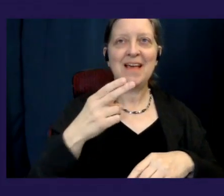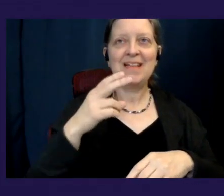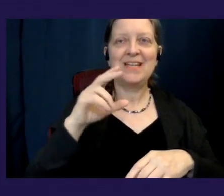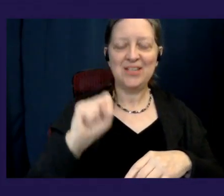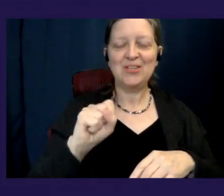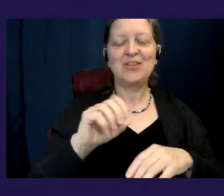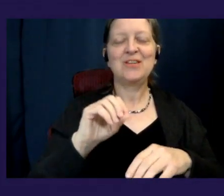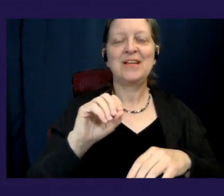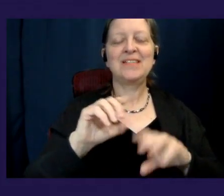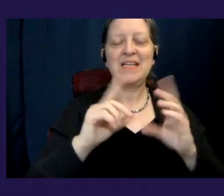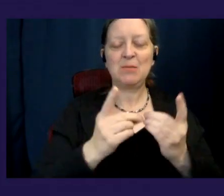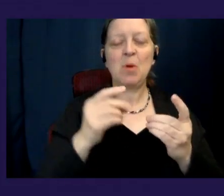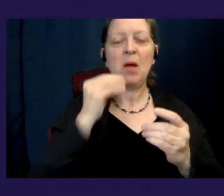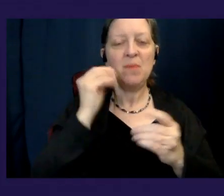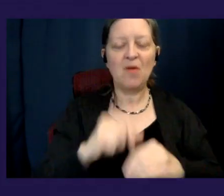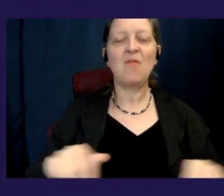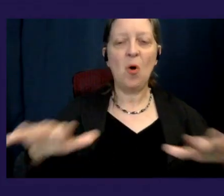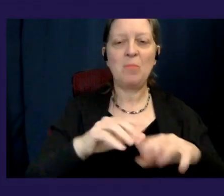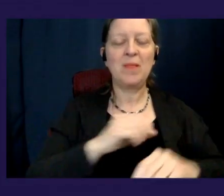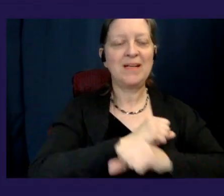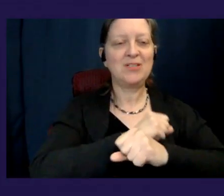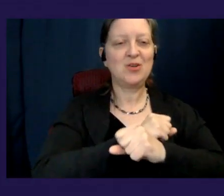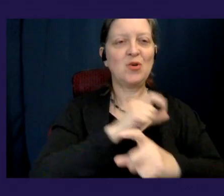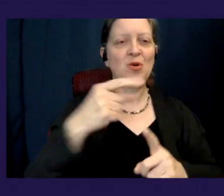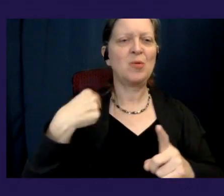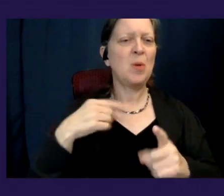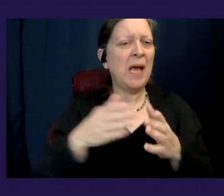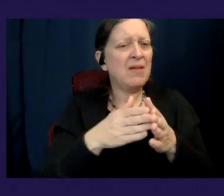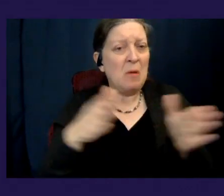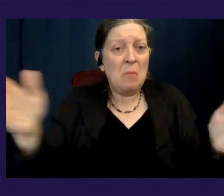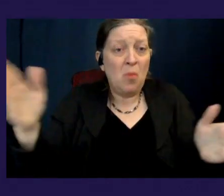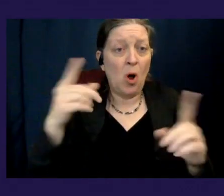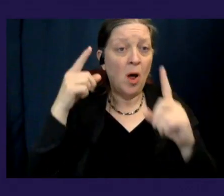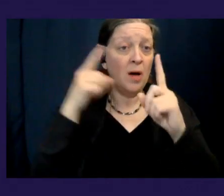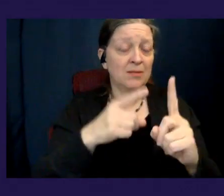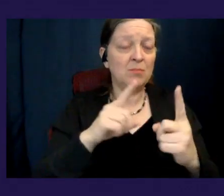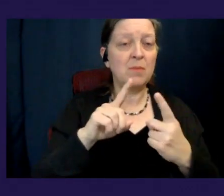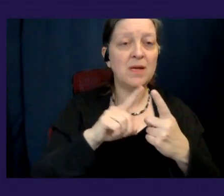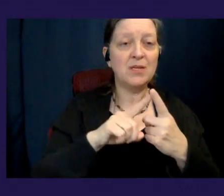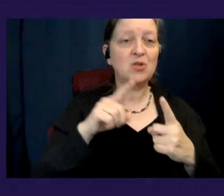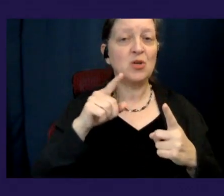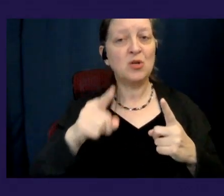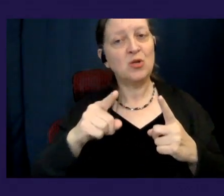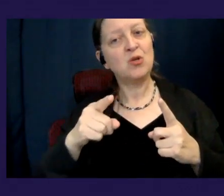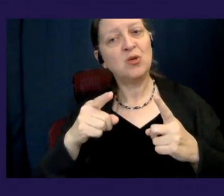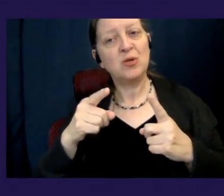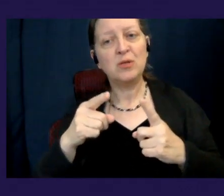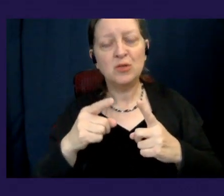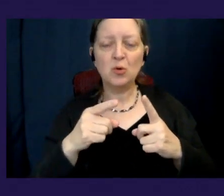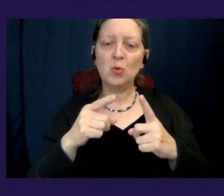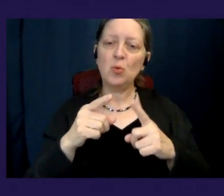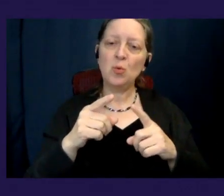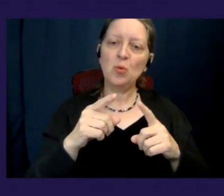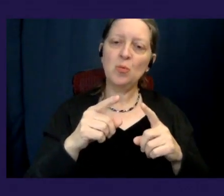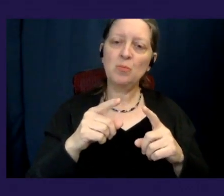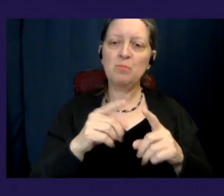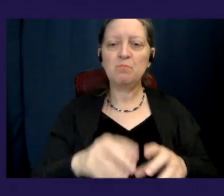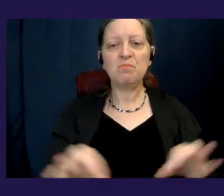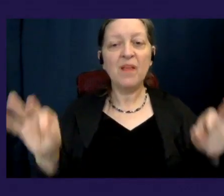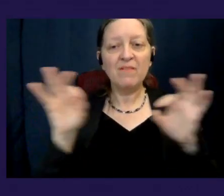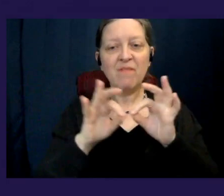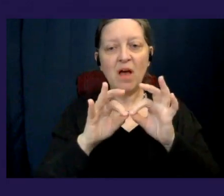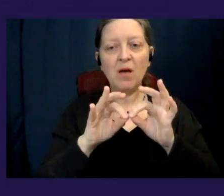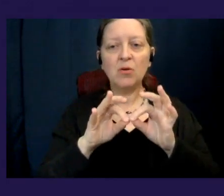the importance and value of effective risk communication and the importance and value of